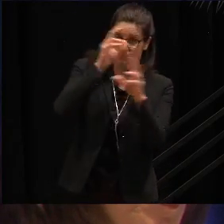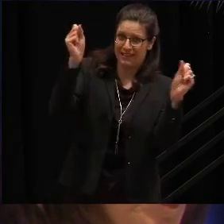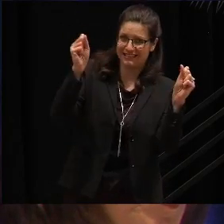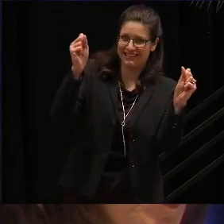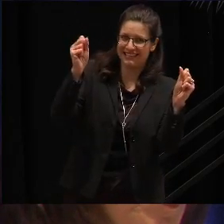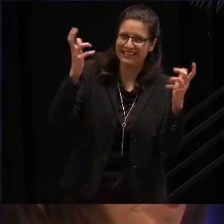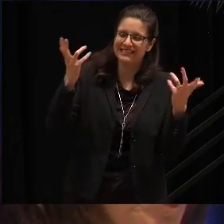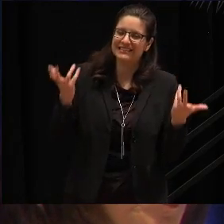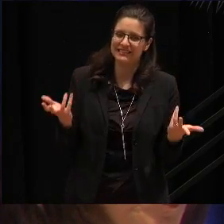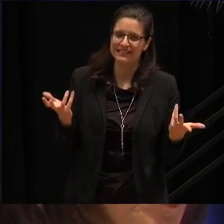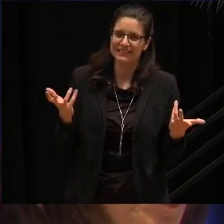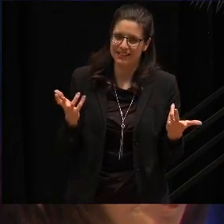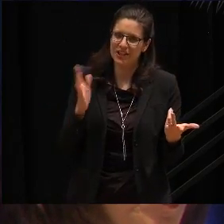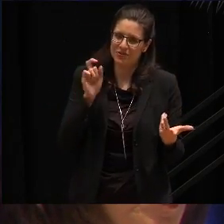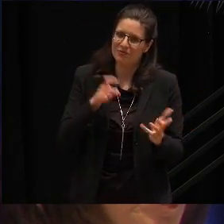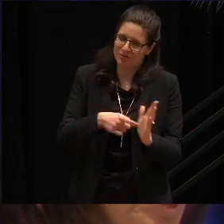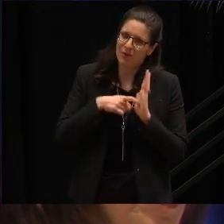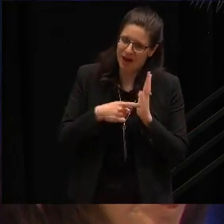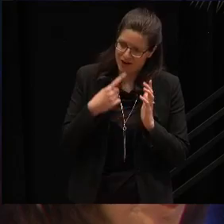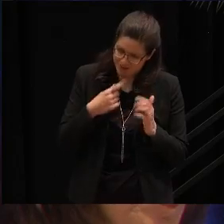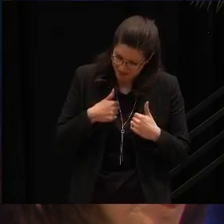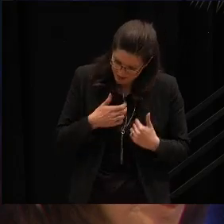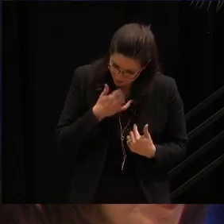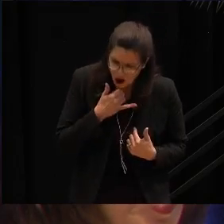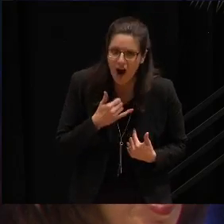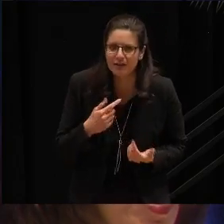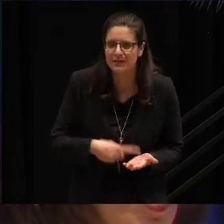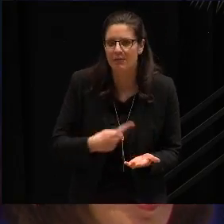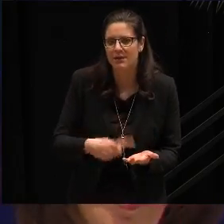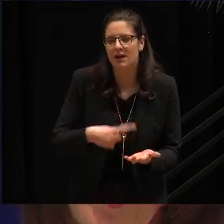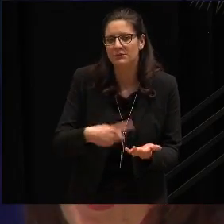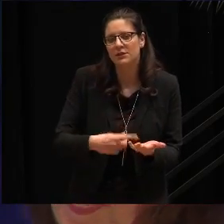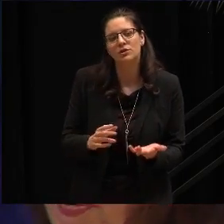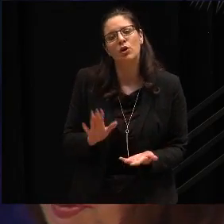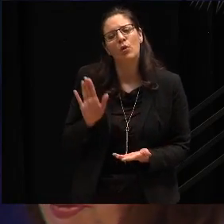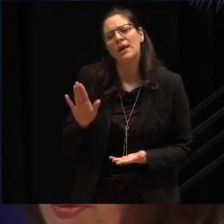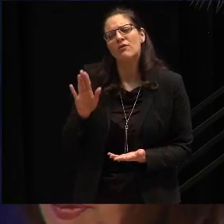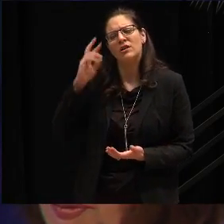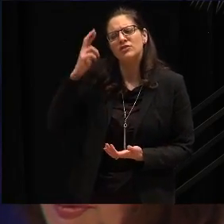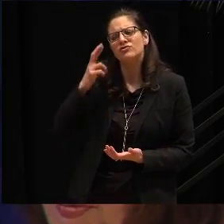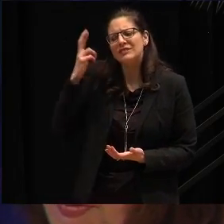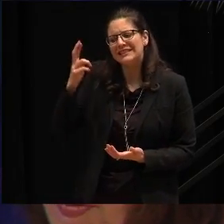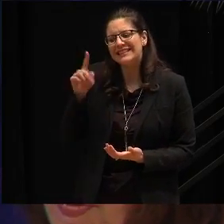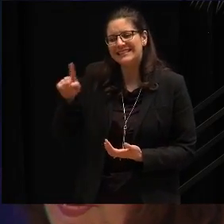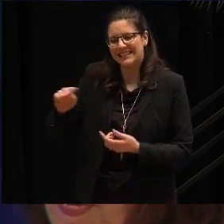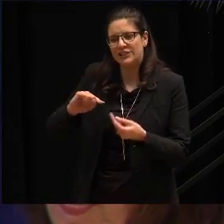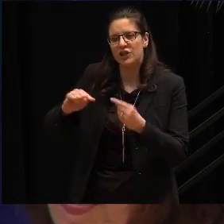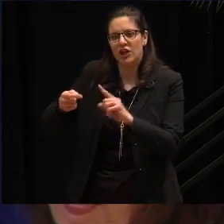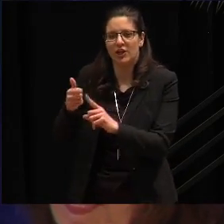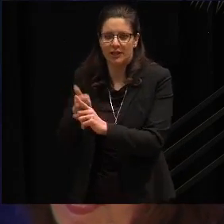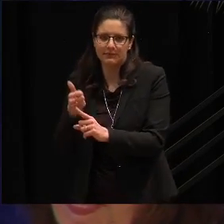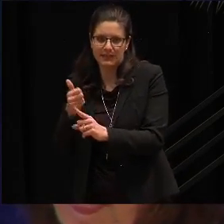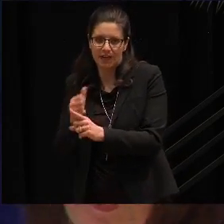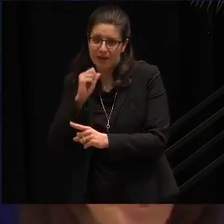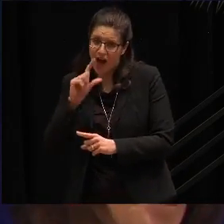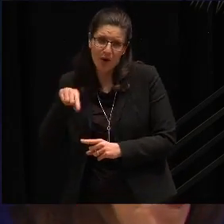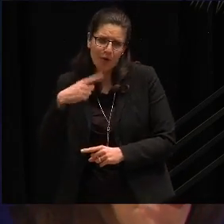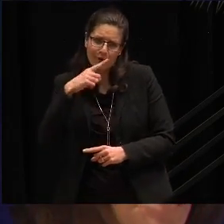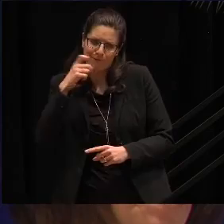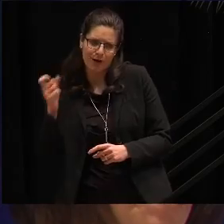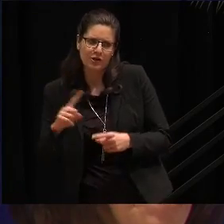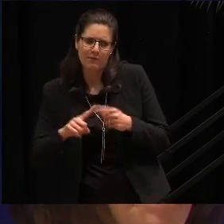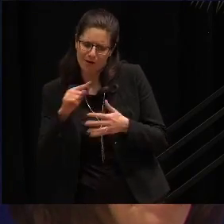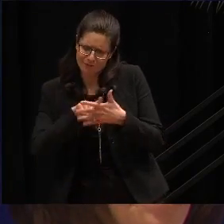you're going to have to do that at some point in time. So whatever the reason, I think he's hurting himself, not just on Russia, but on